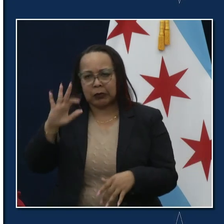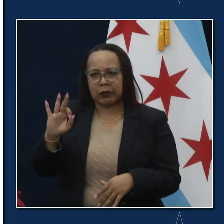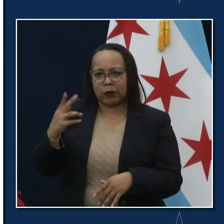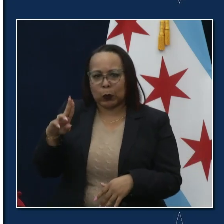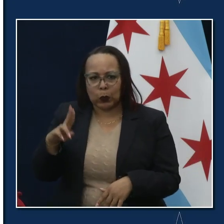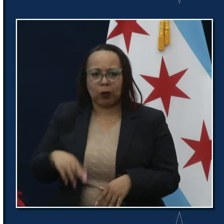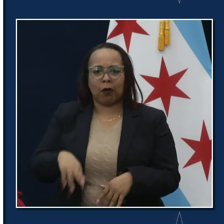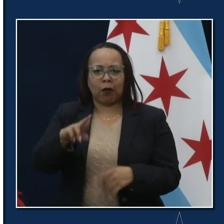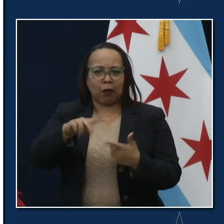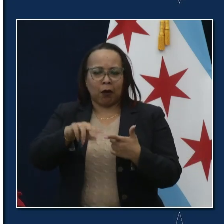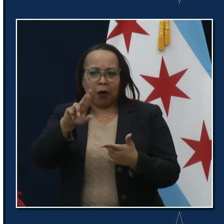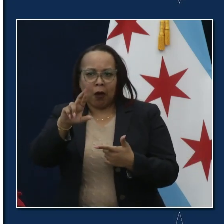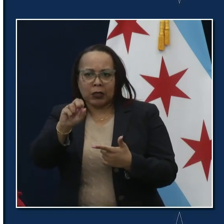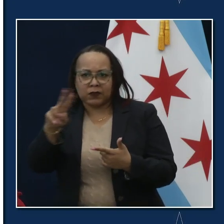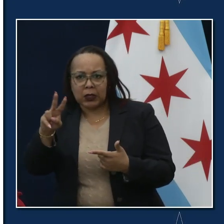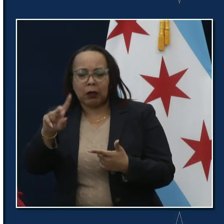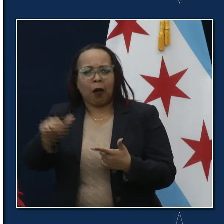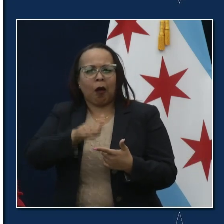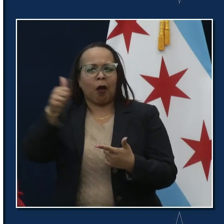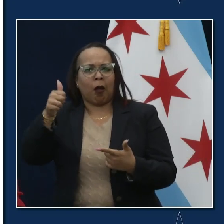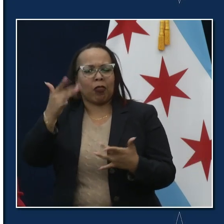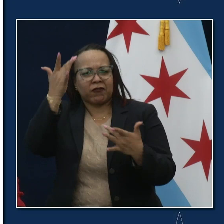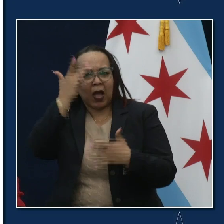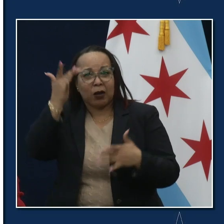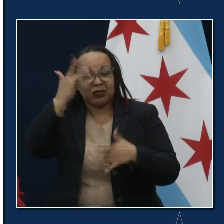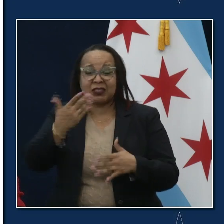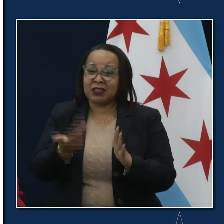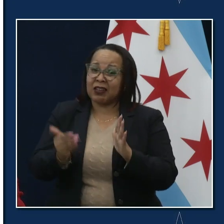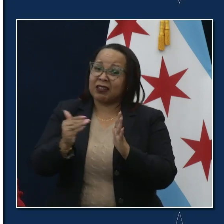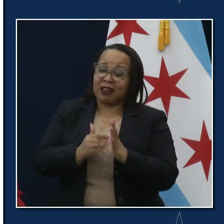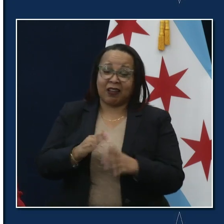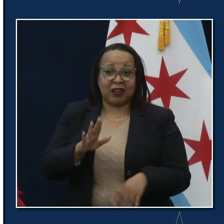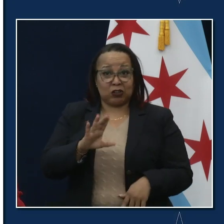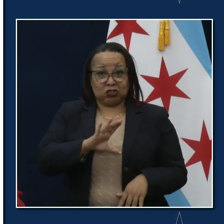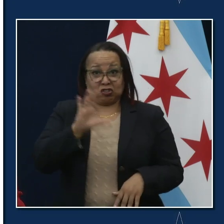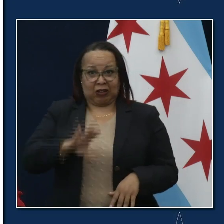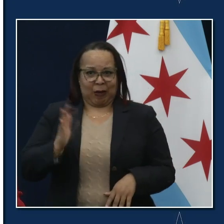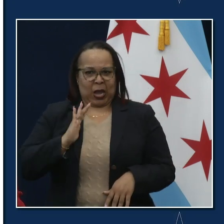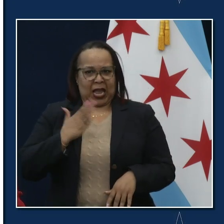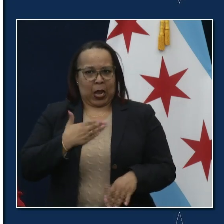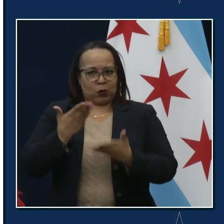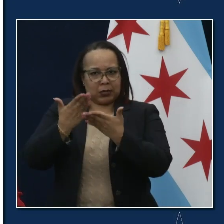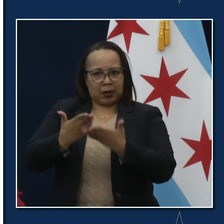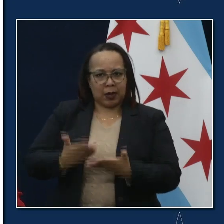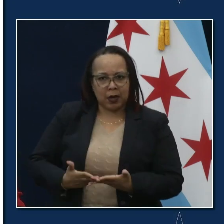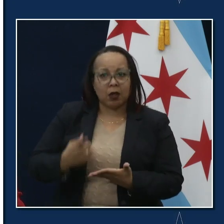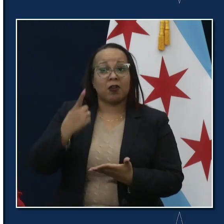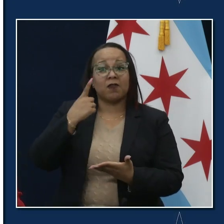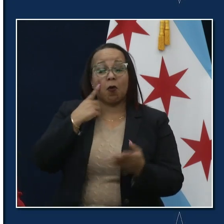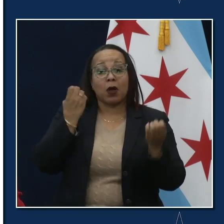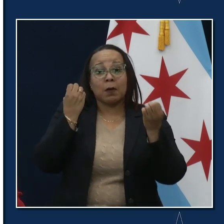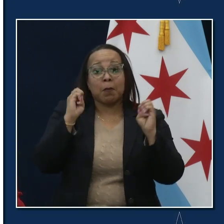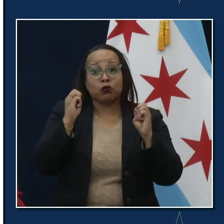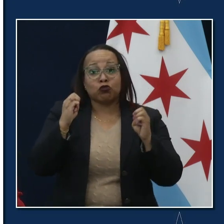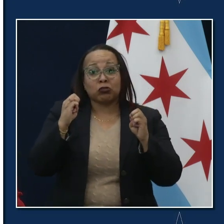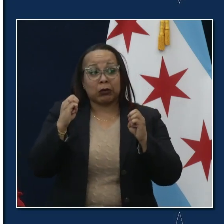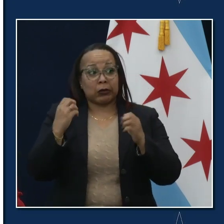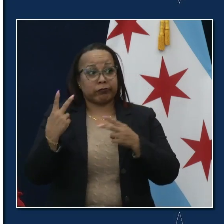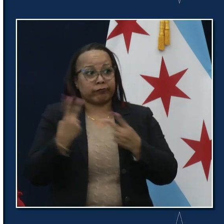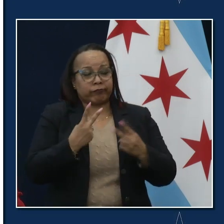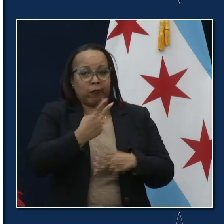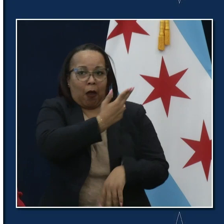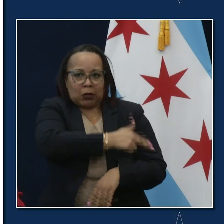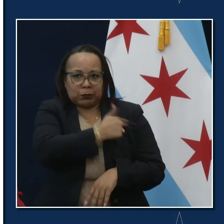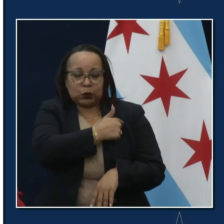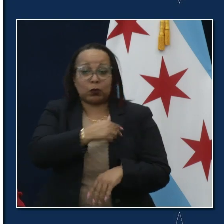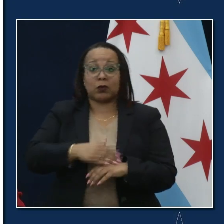of RSV and other respiratory viruses. This, again, is Chicago data for emergency department visits. And I want to